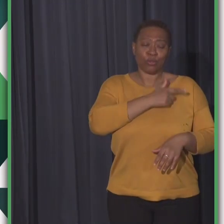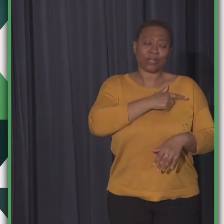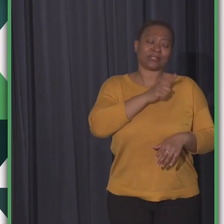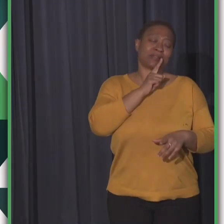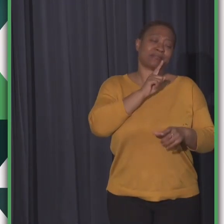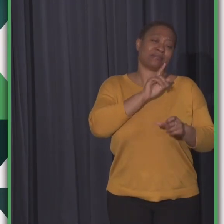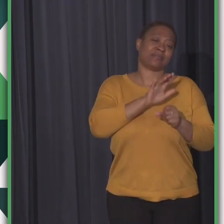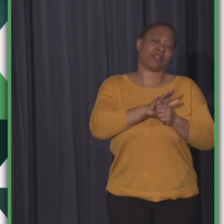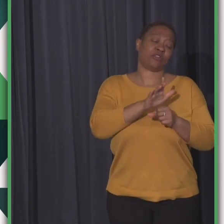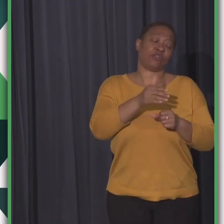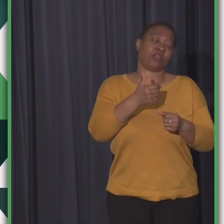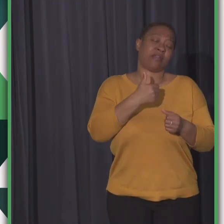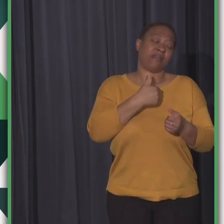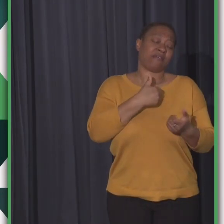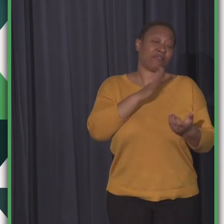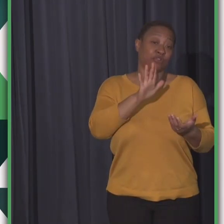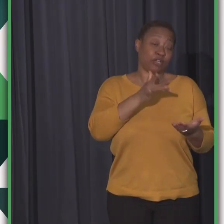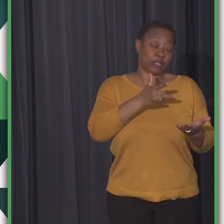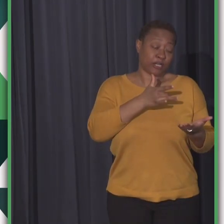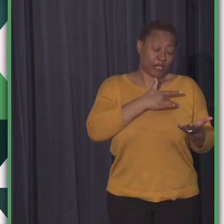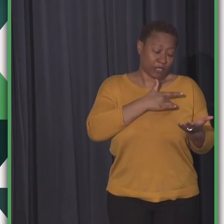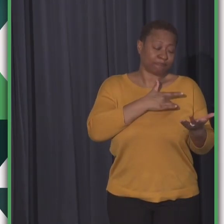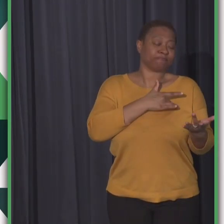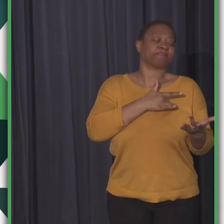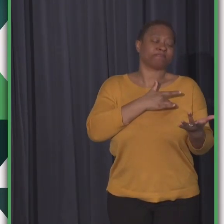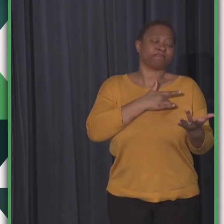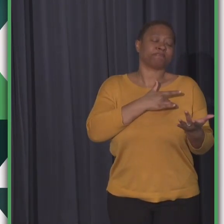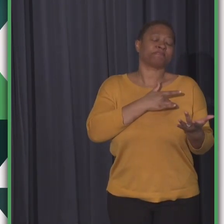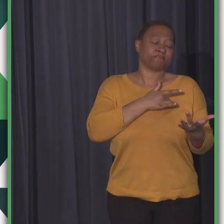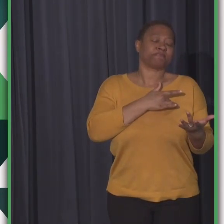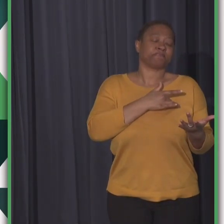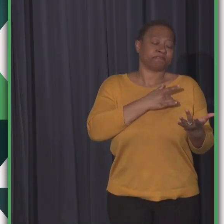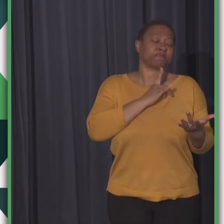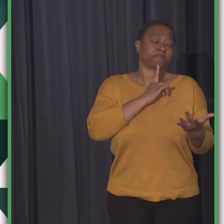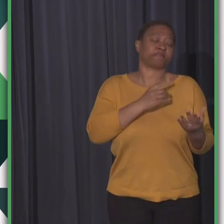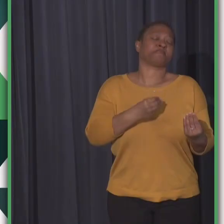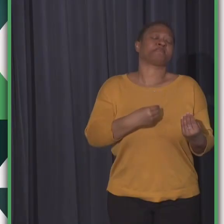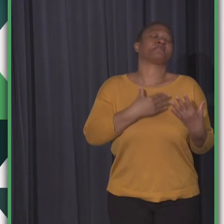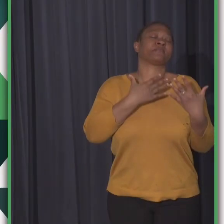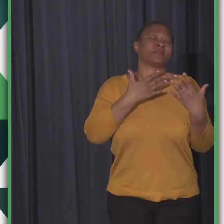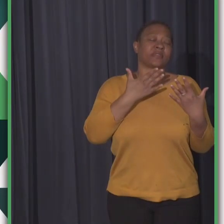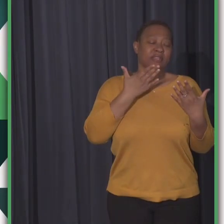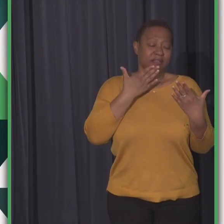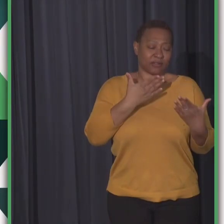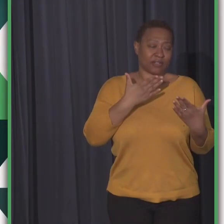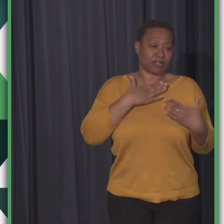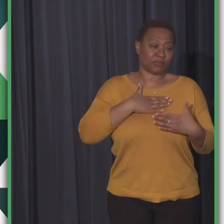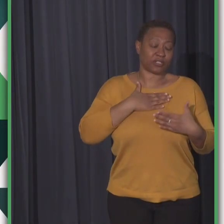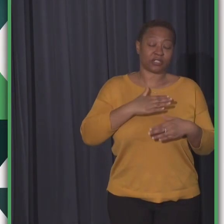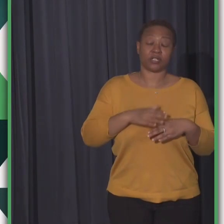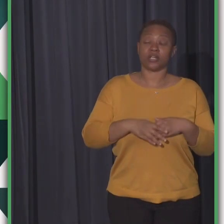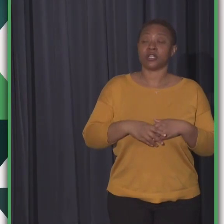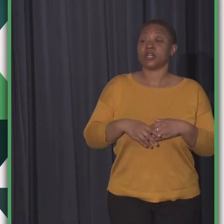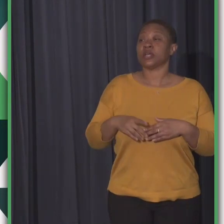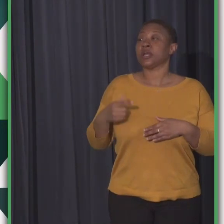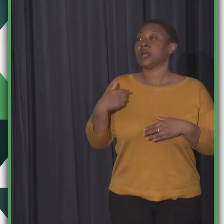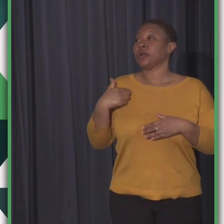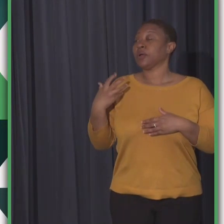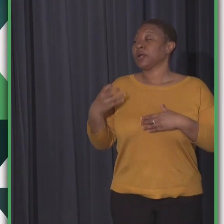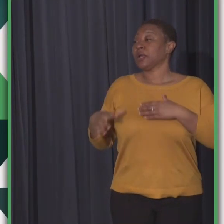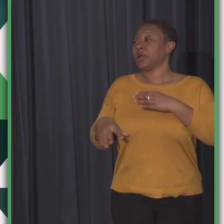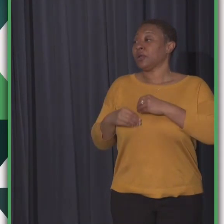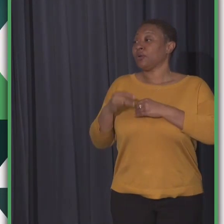you got. Your heart has touched my heart, and I appreciate you, Lieutenant. The judge want to add one last thing. Yes,